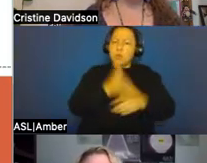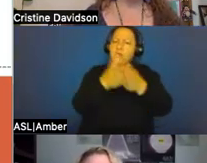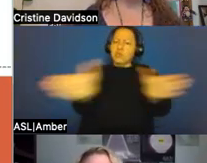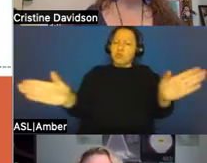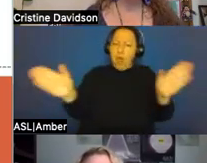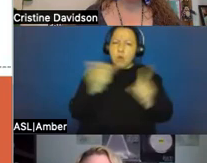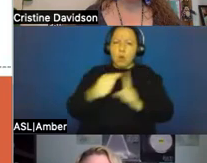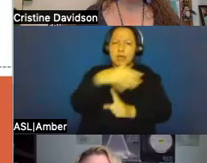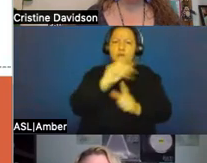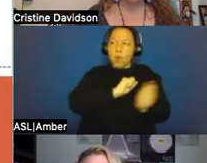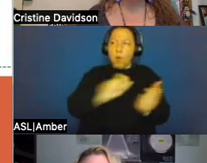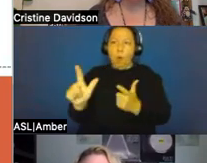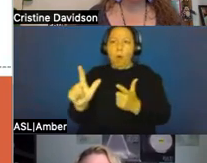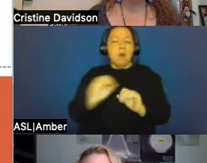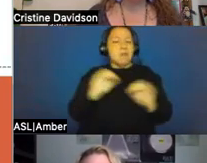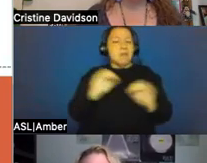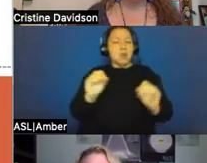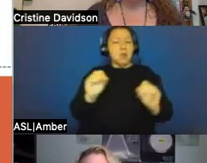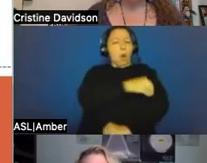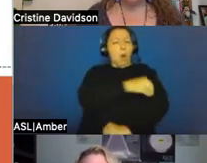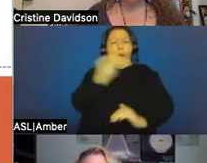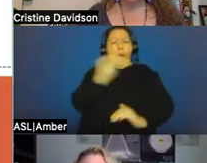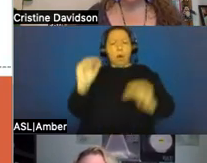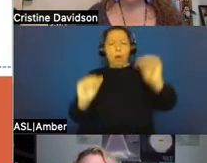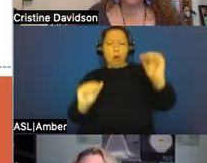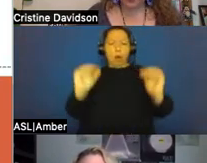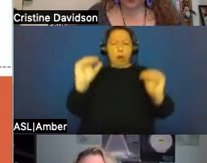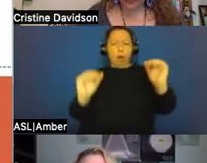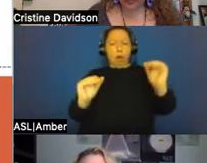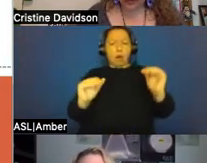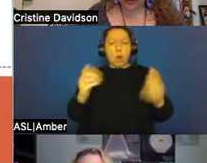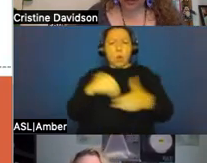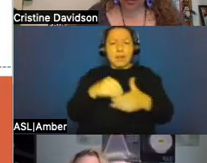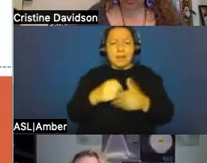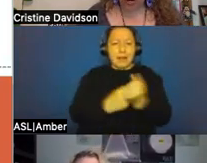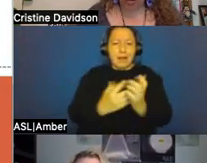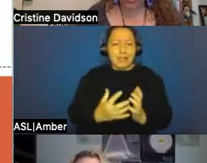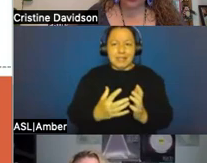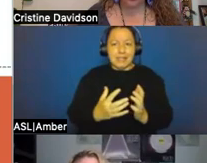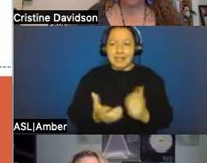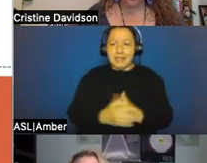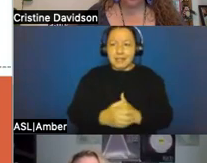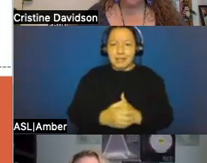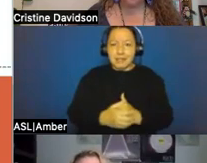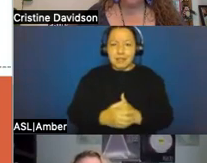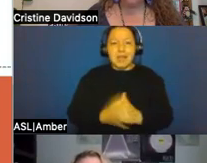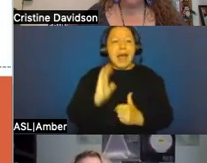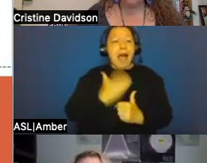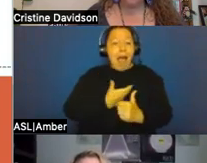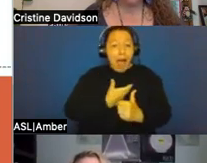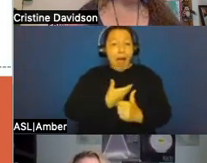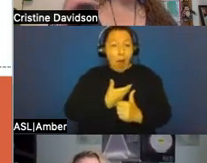There's no power differential in advocacy. So, you know, our